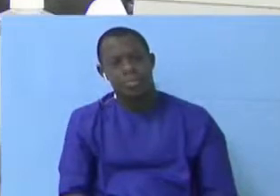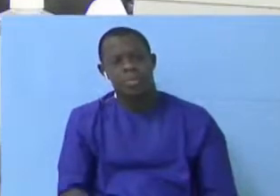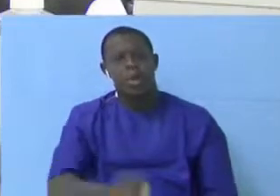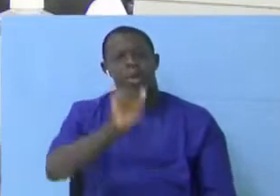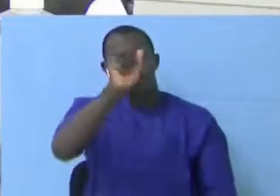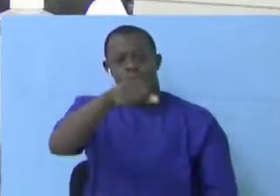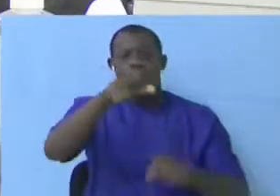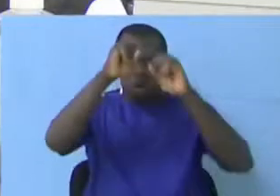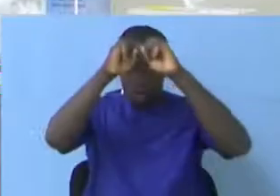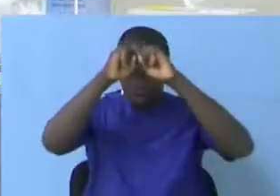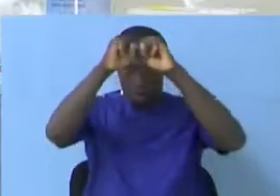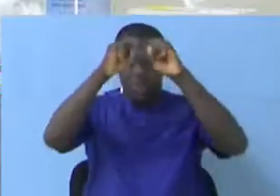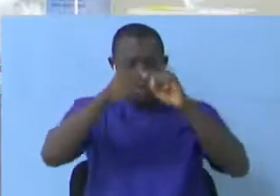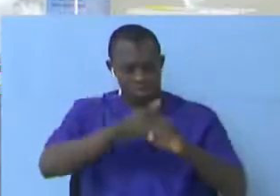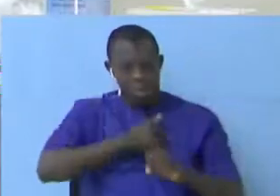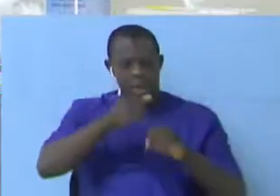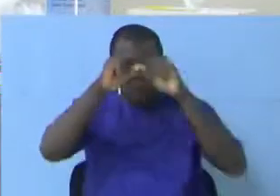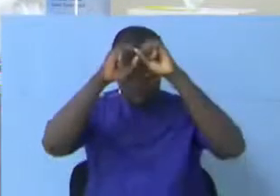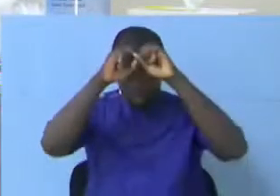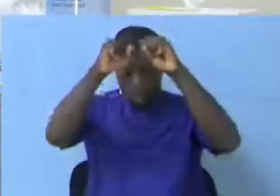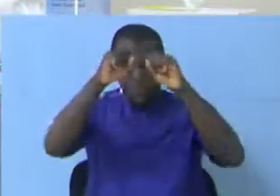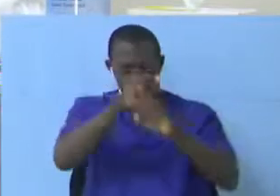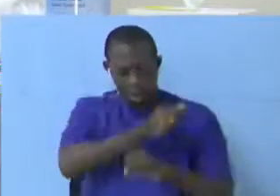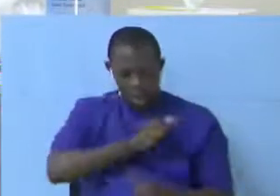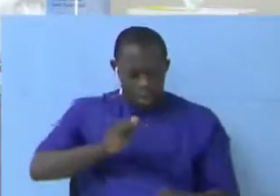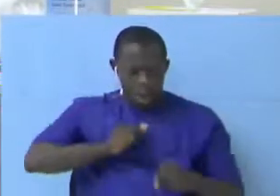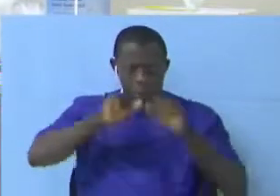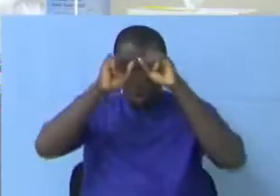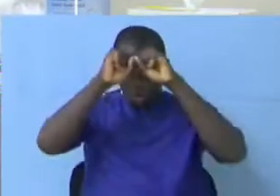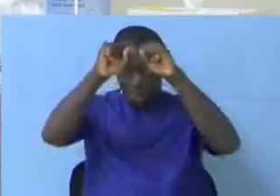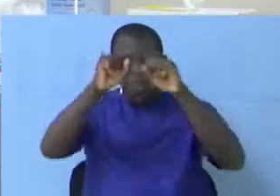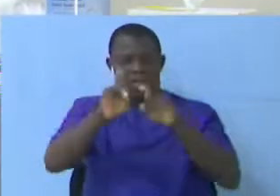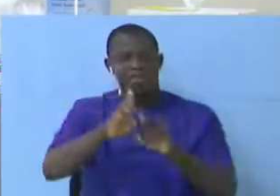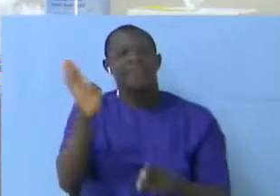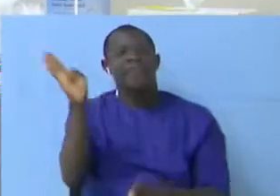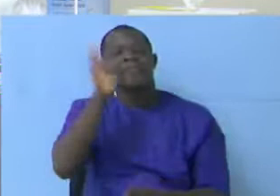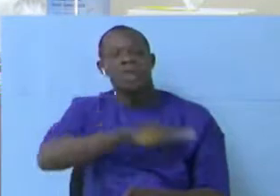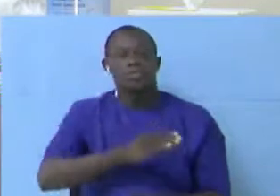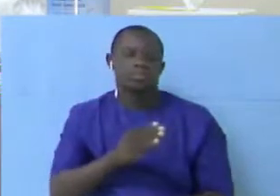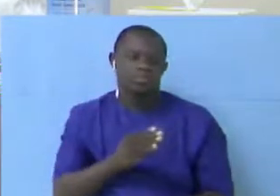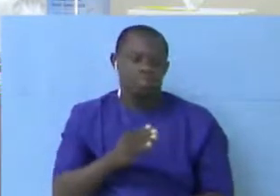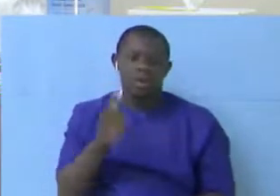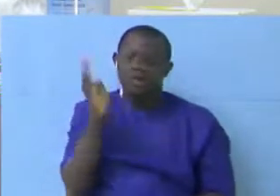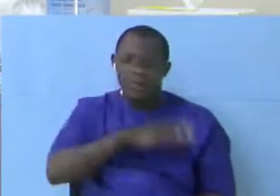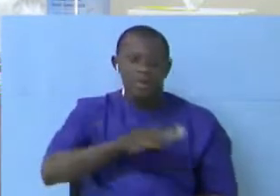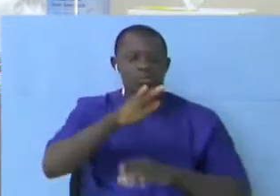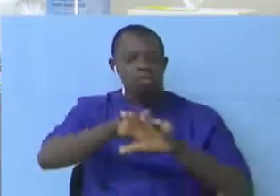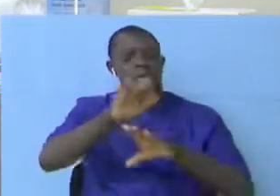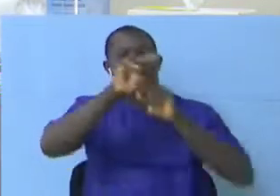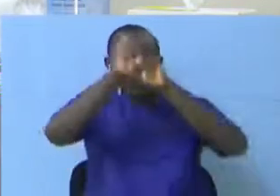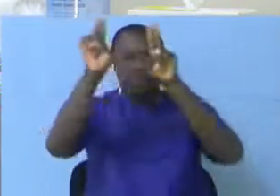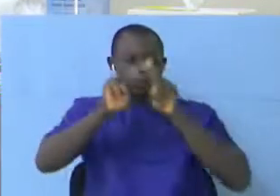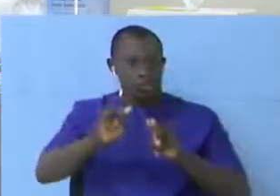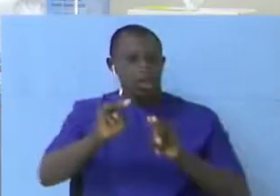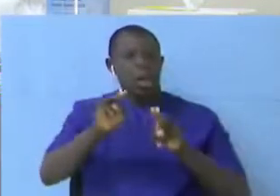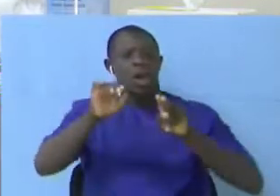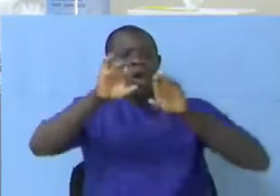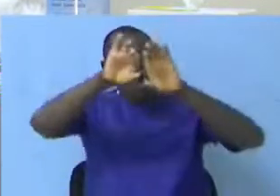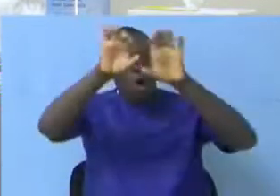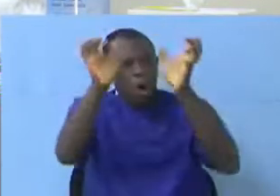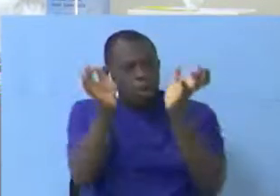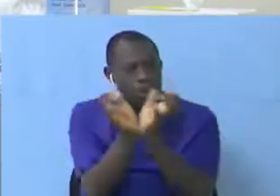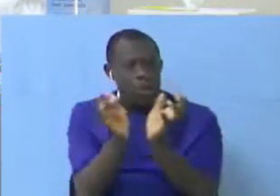government, my government, our government lied to the international community about what happened. Mansakunda